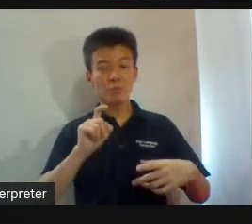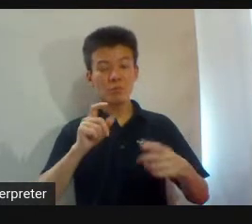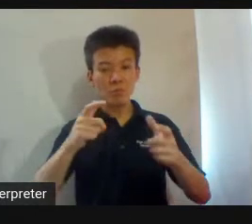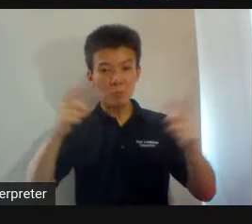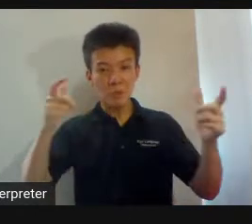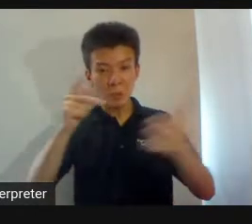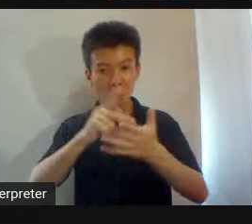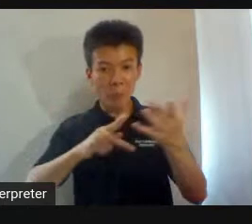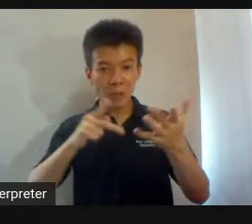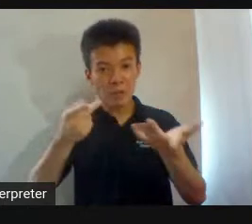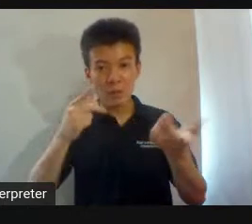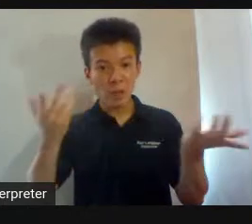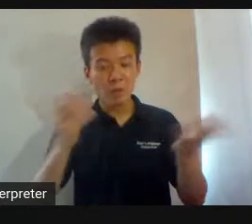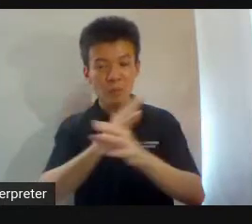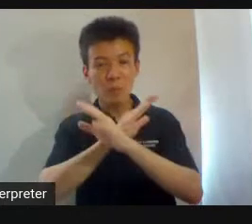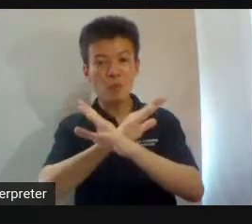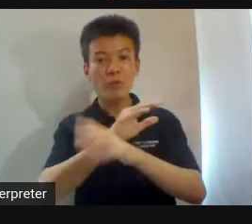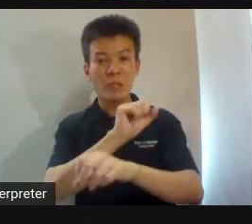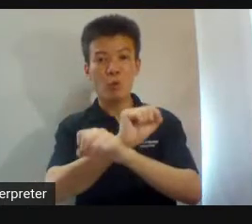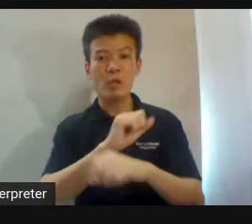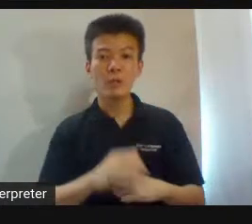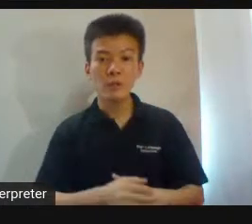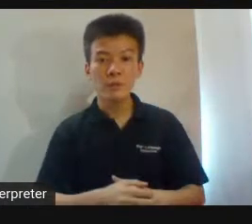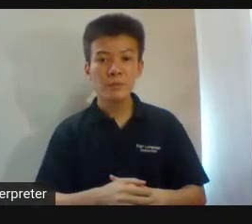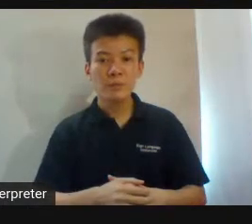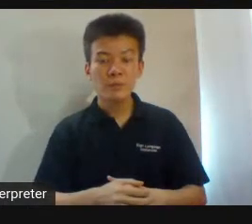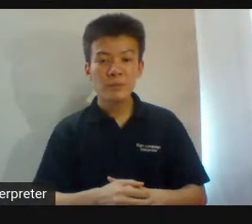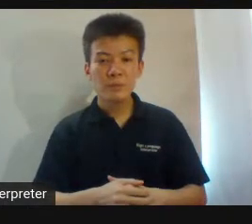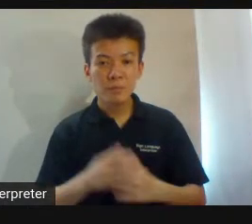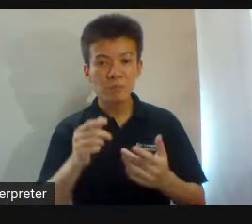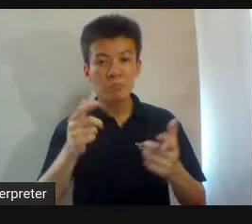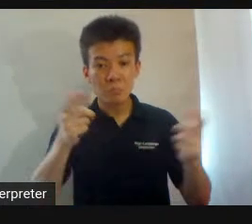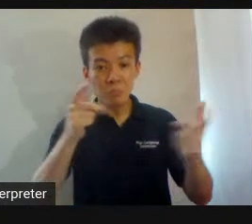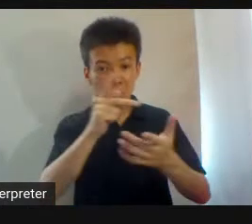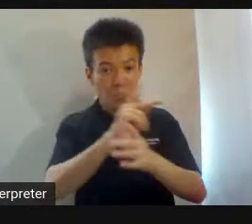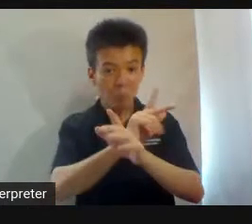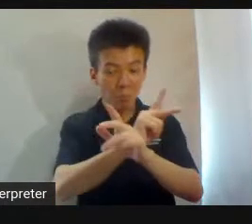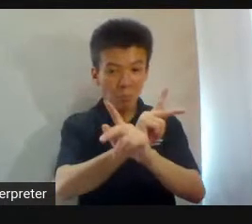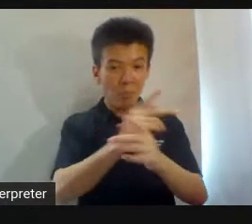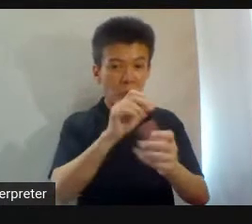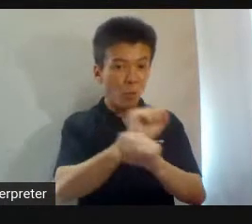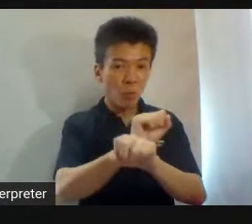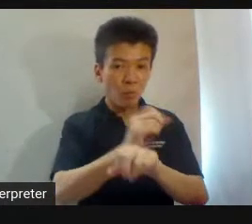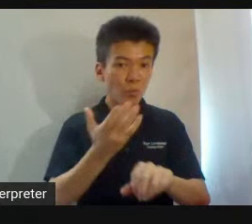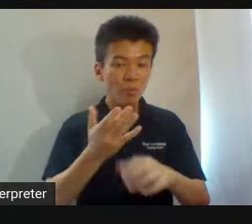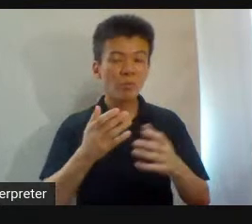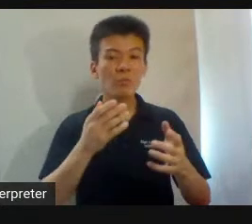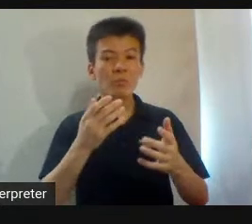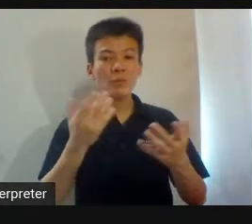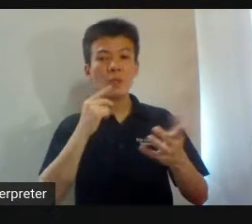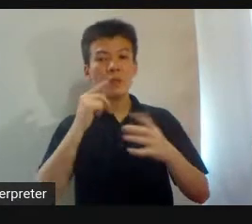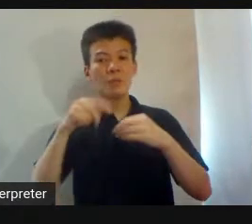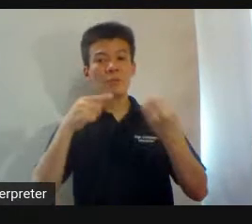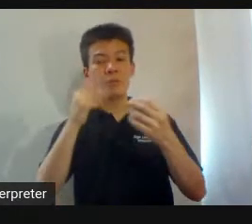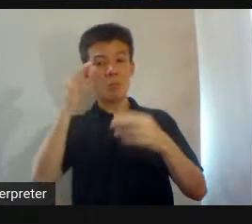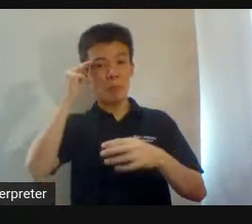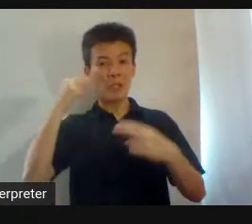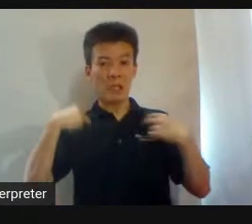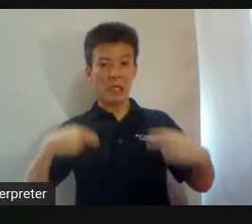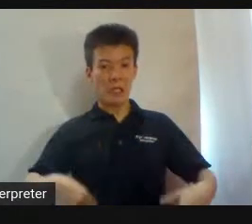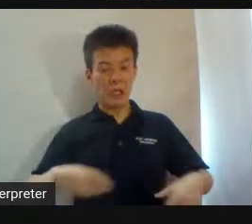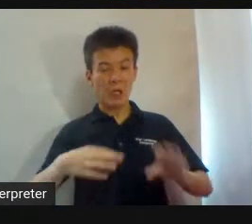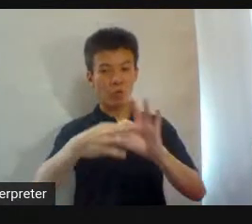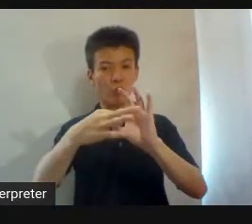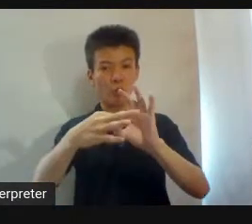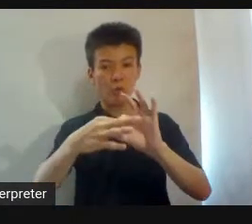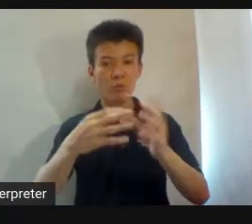part about it is preventive work. And a big part of preventive work actually talks about how mental health is relevant